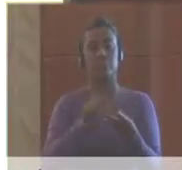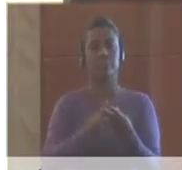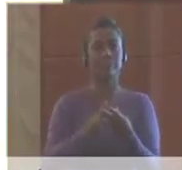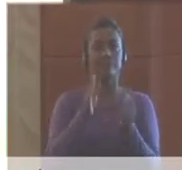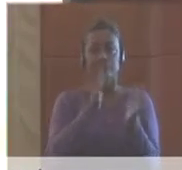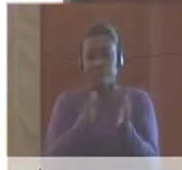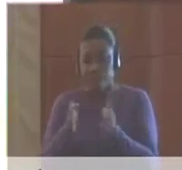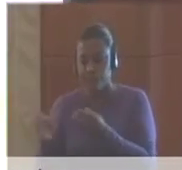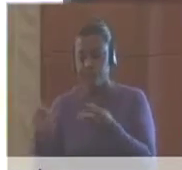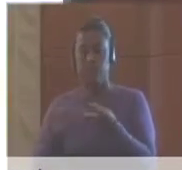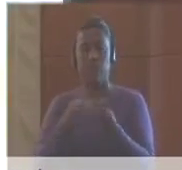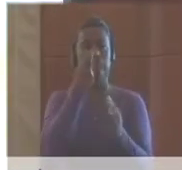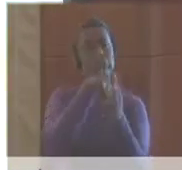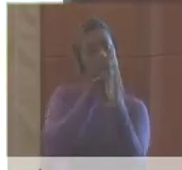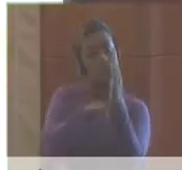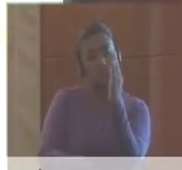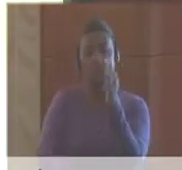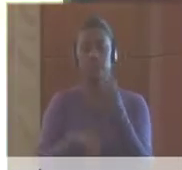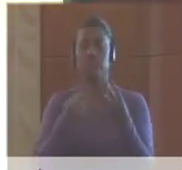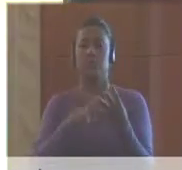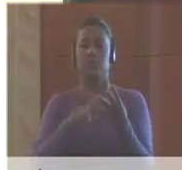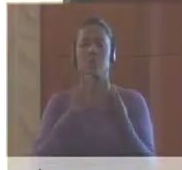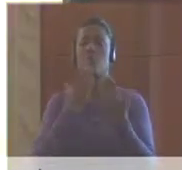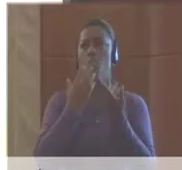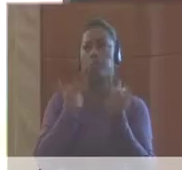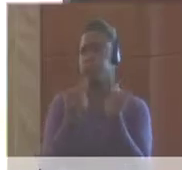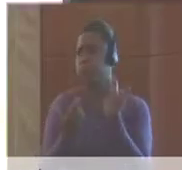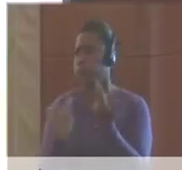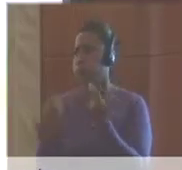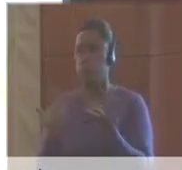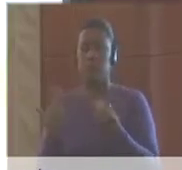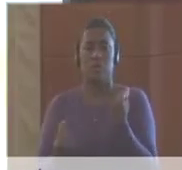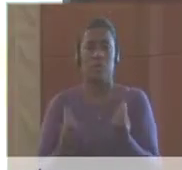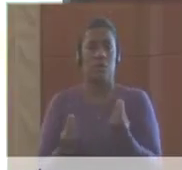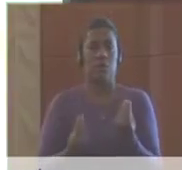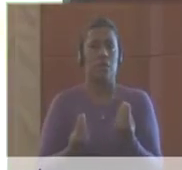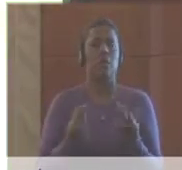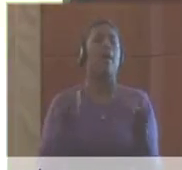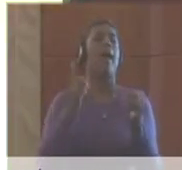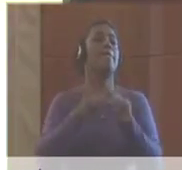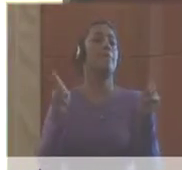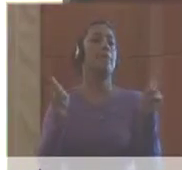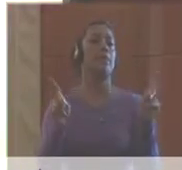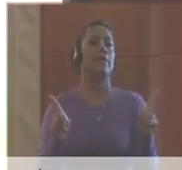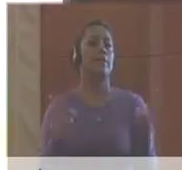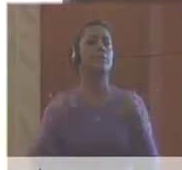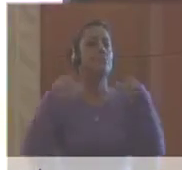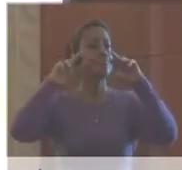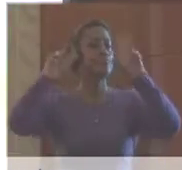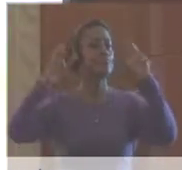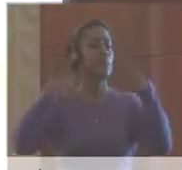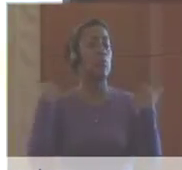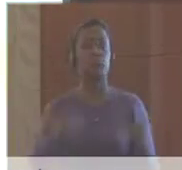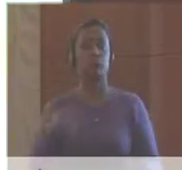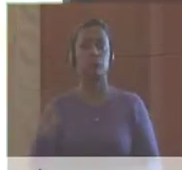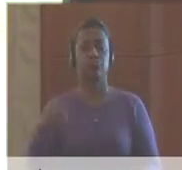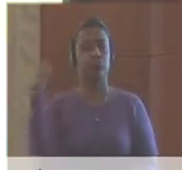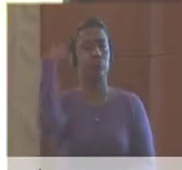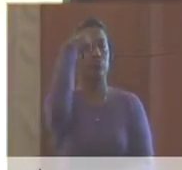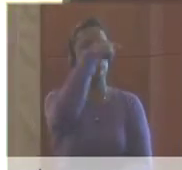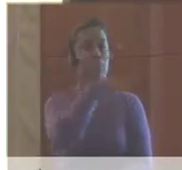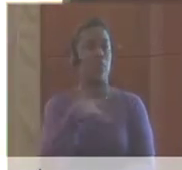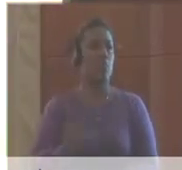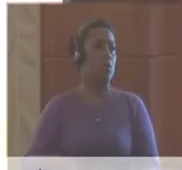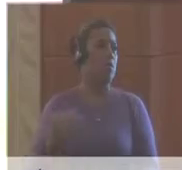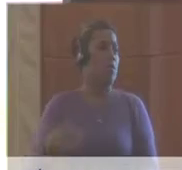prevention, mitigation, reduction, obviously response as well. But to summarize, this is